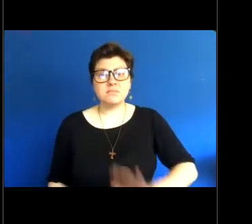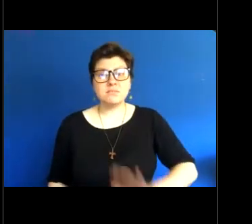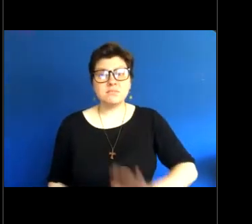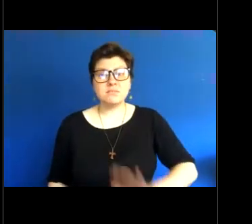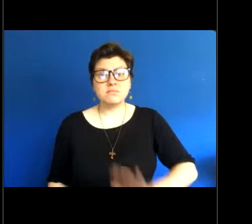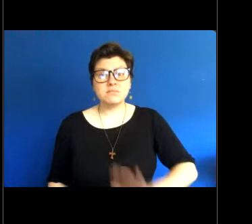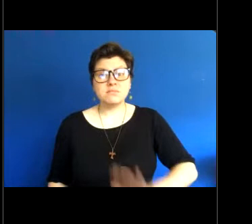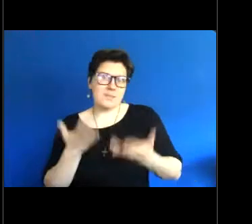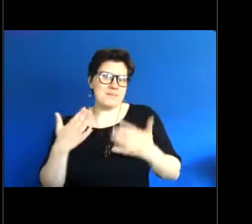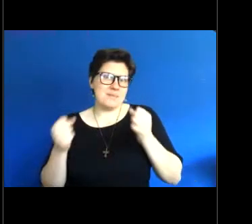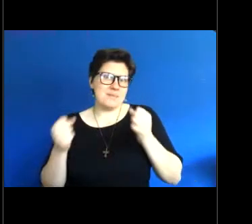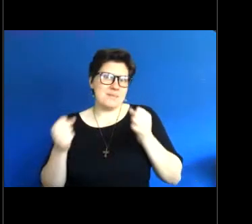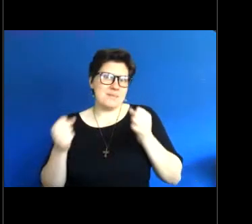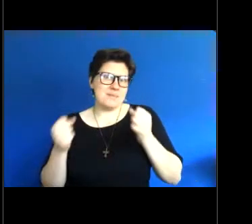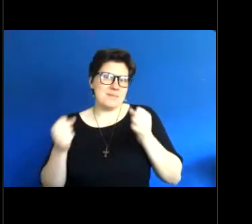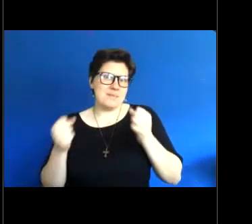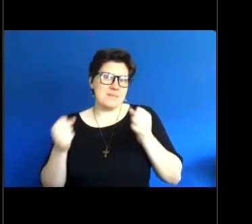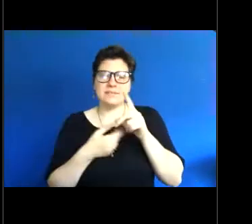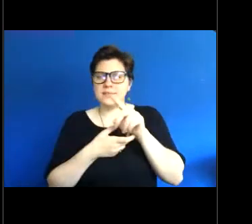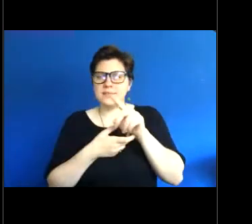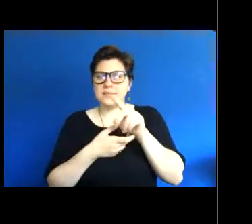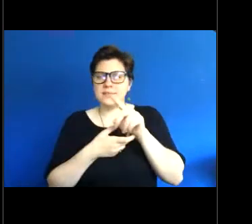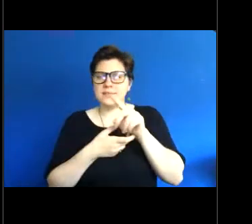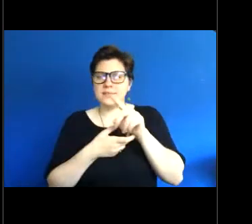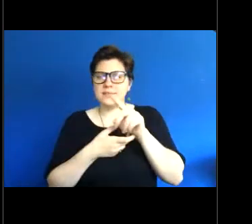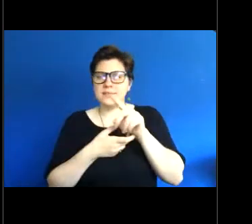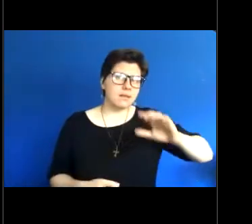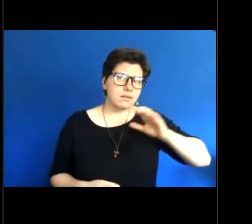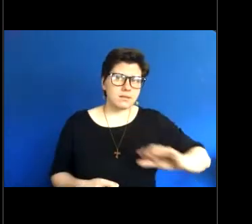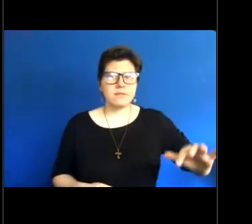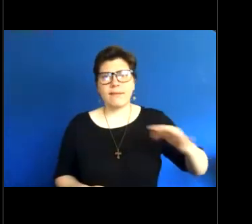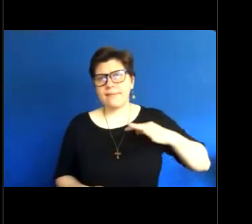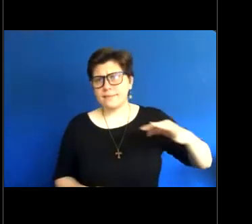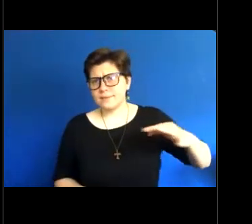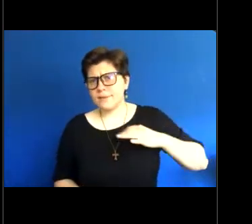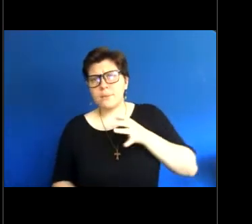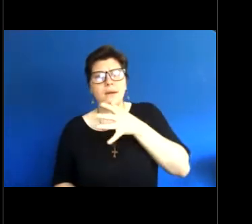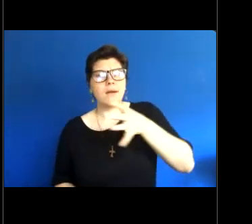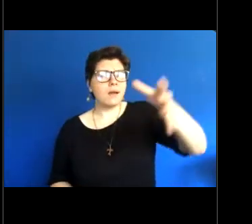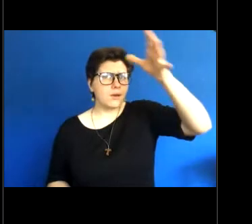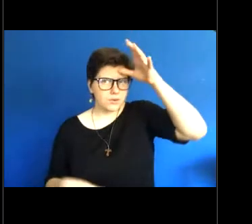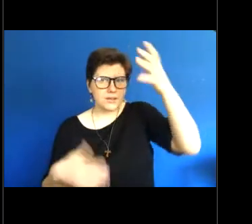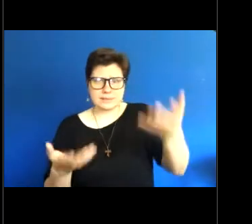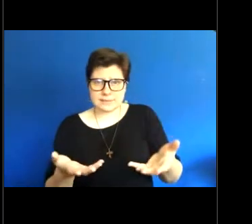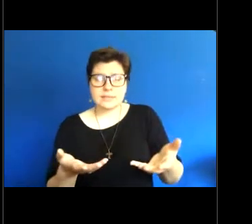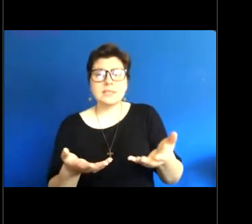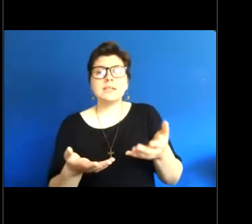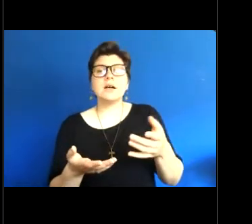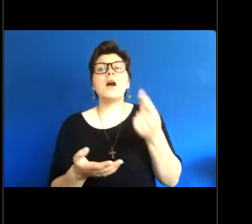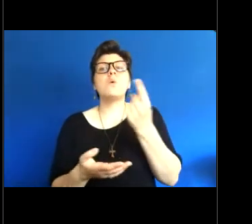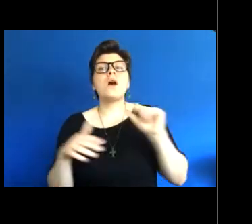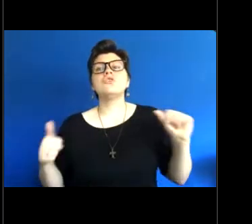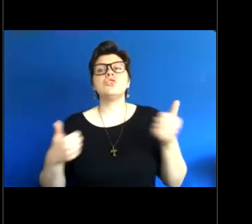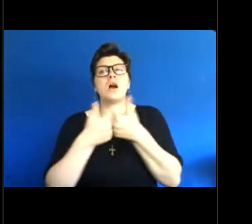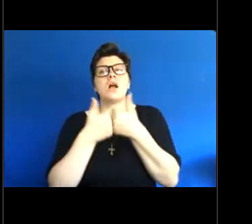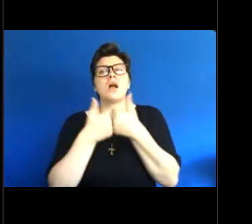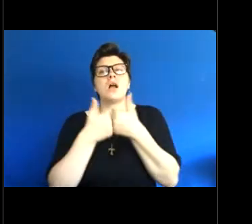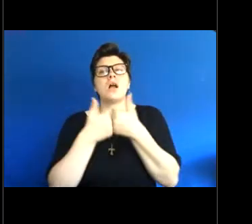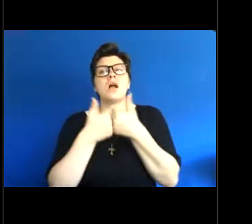have many roles as DRE, catechist, volunteer, parent, what is one challenge that